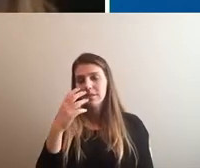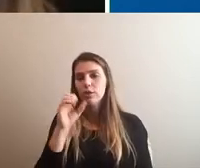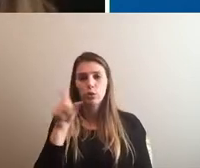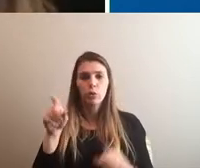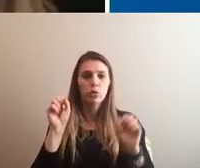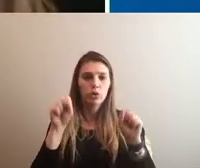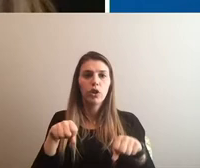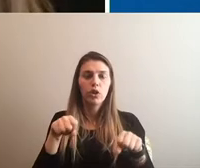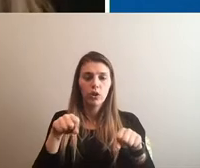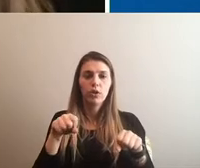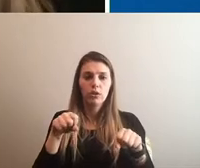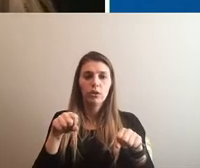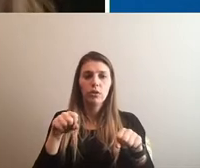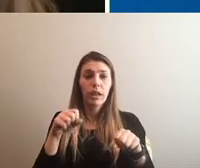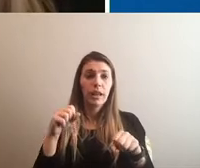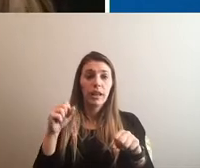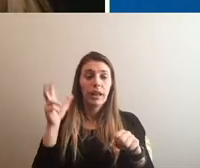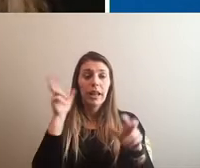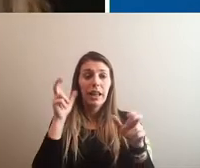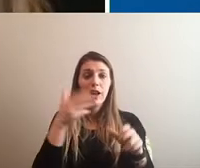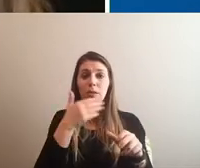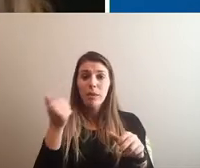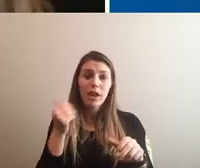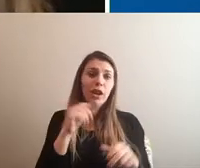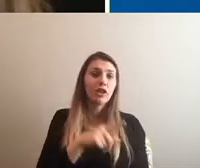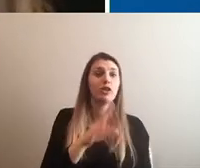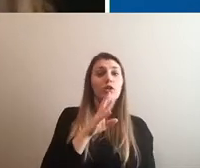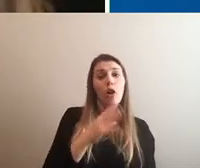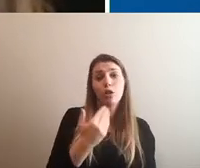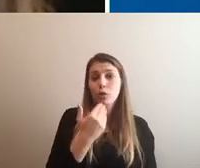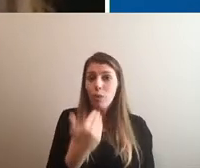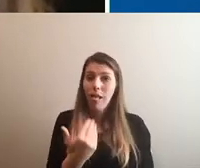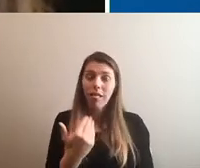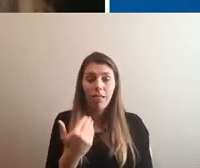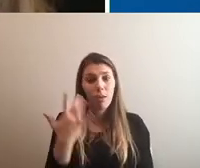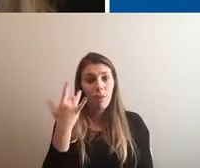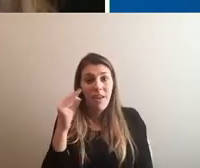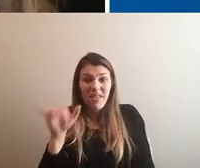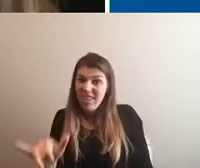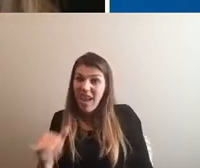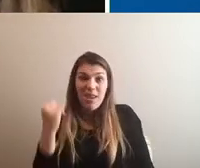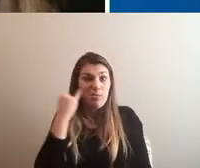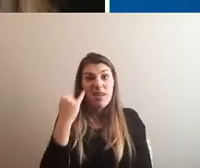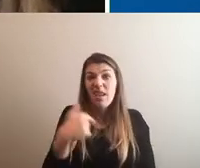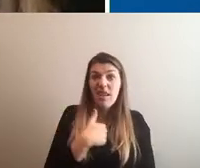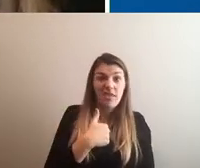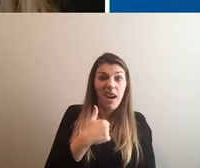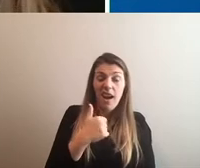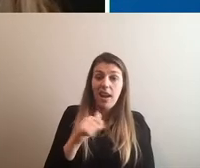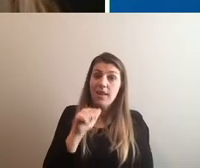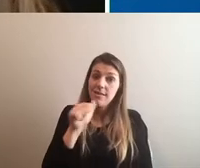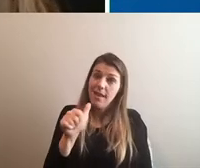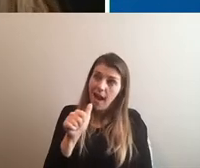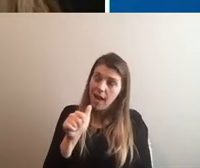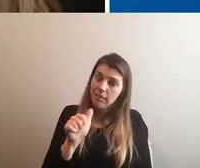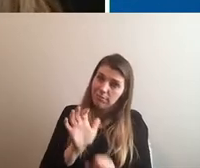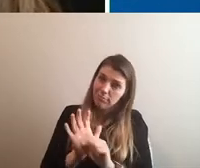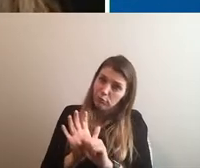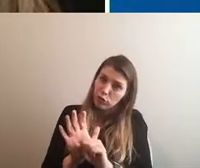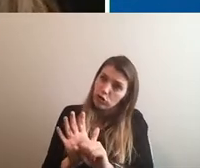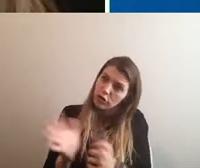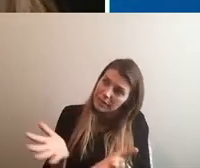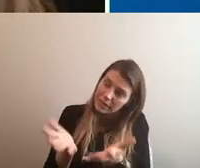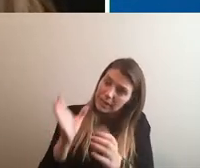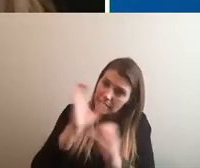could hear better. And she talks really well as a result. And I think if I hadn't pushed those issues and really